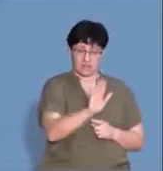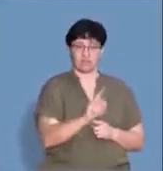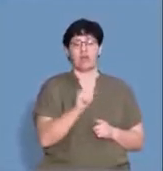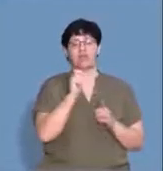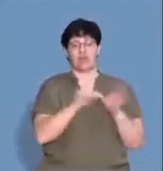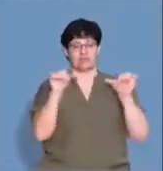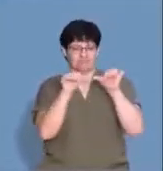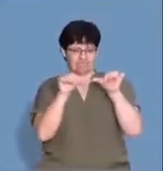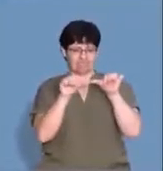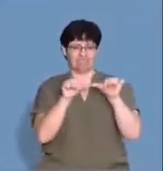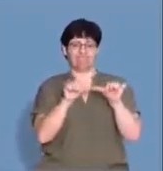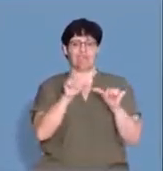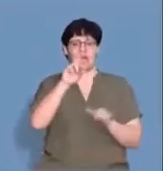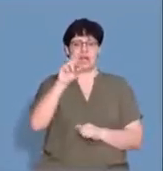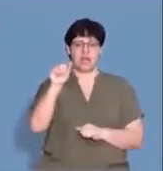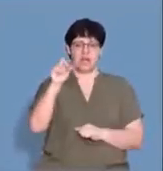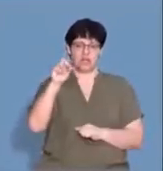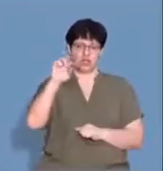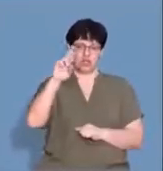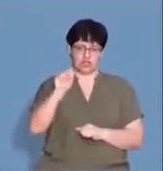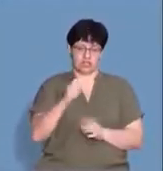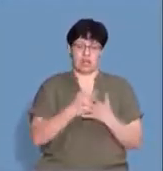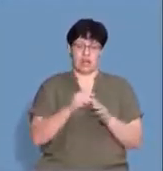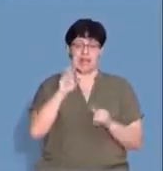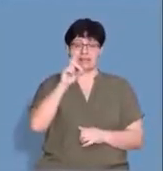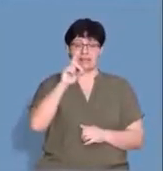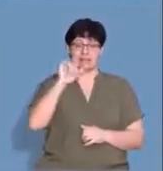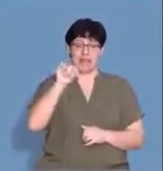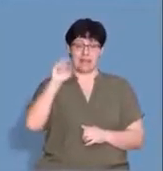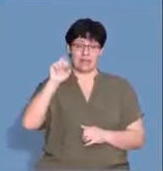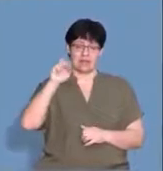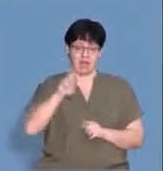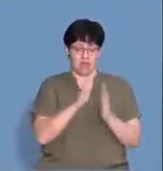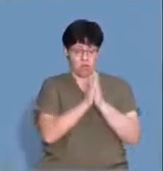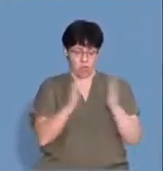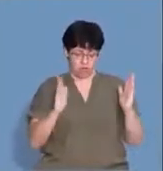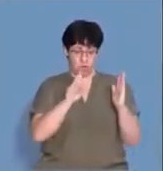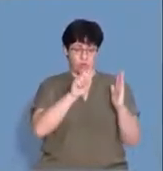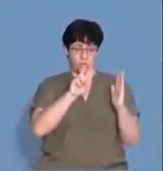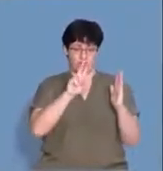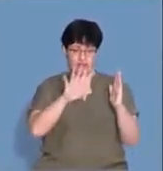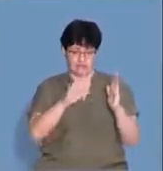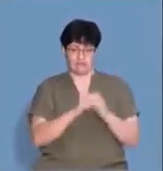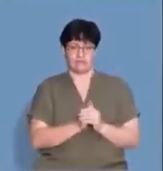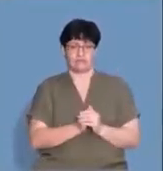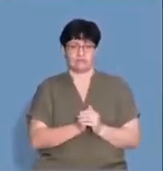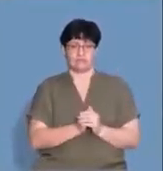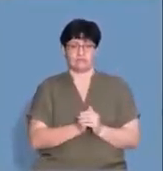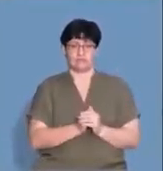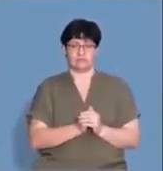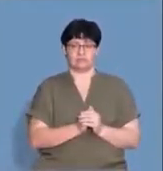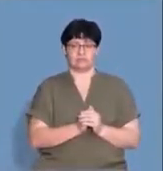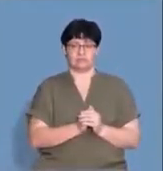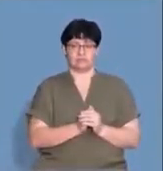down the dimensions of the radius. So I'll go back, my diameter was 125. So I'm going to write that in. My diameter